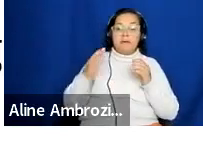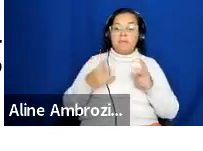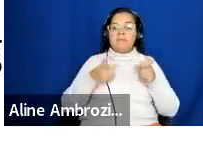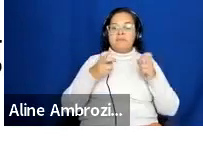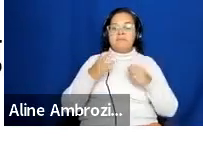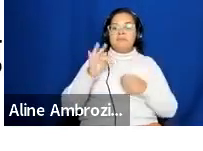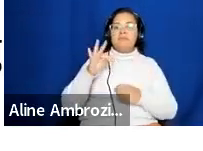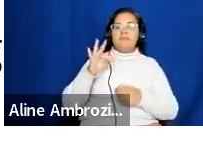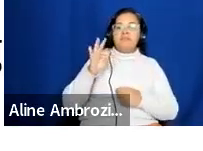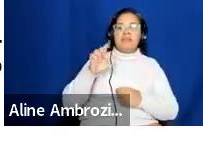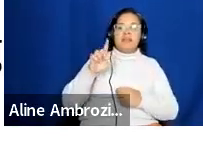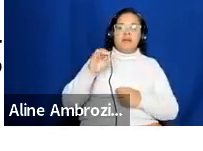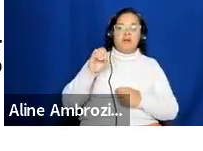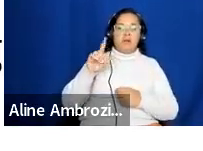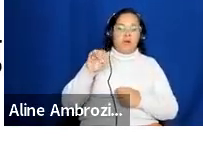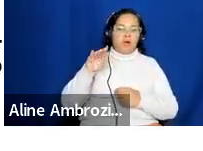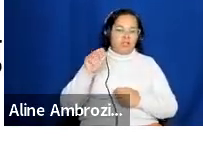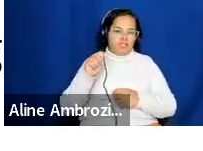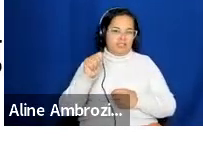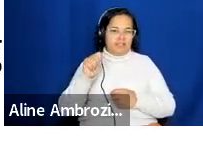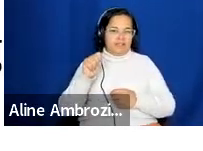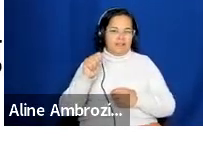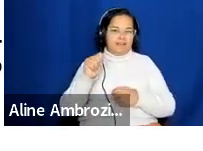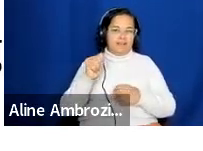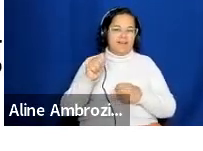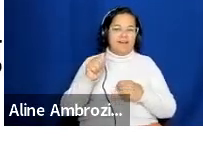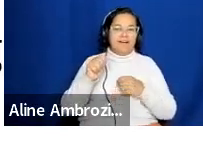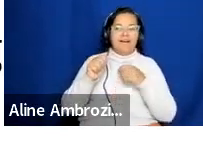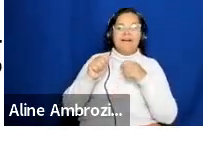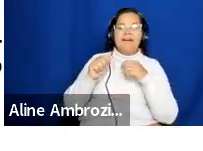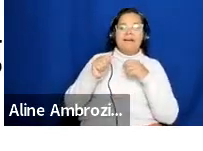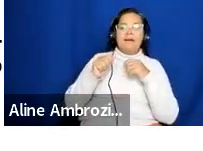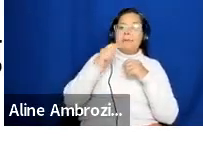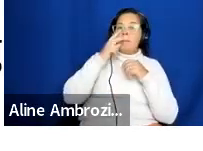or directed towards some future state.